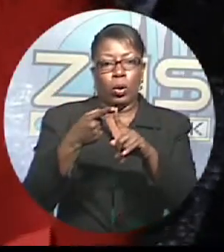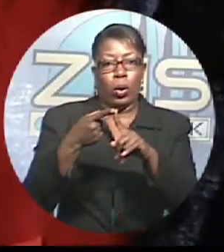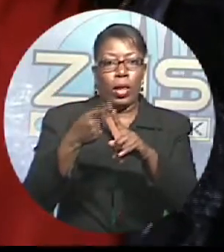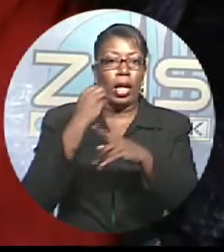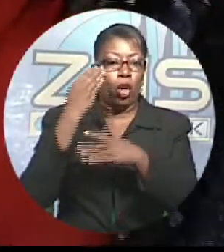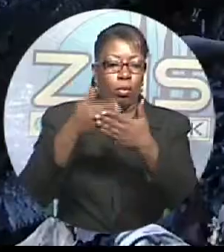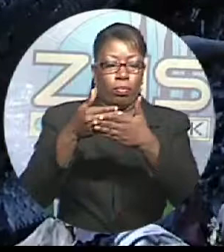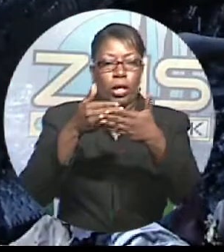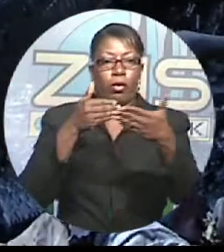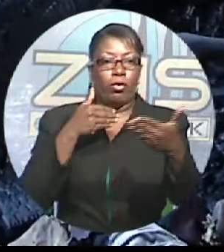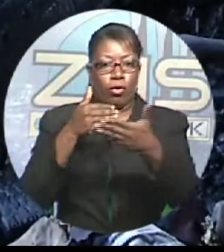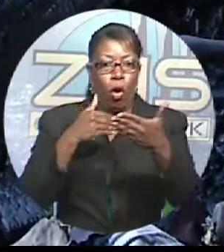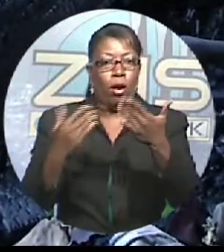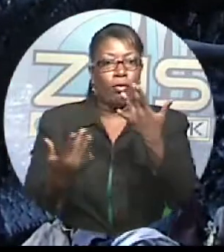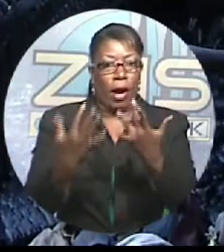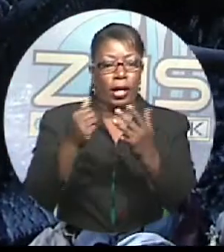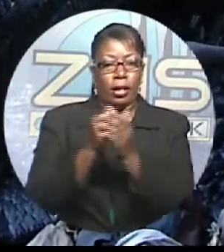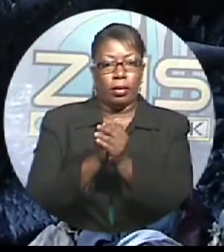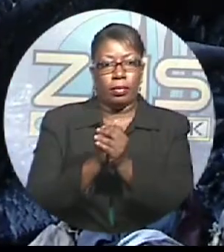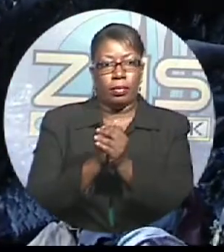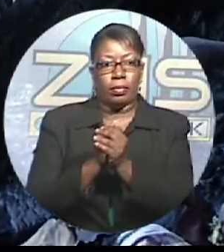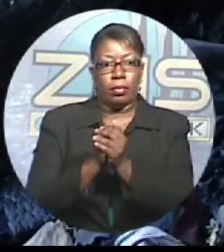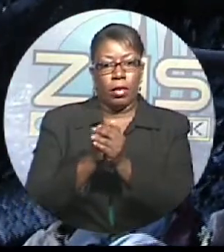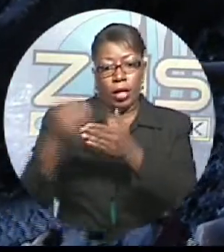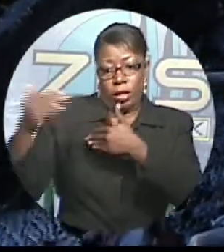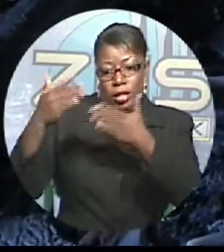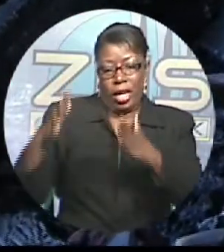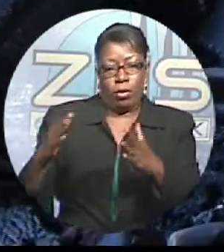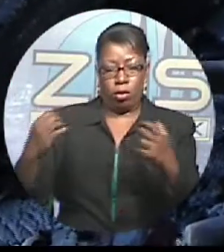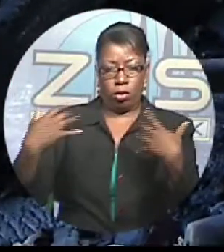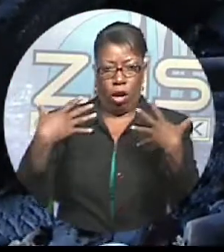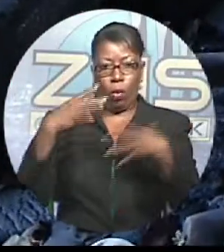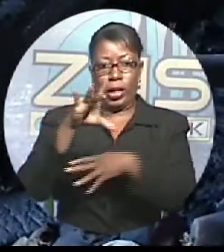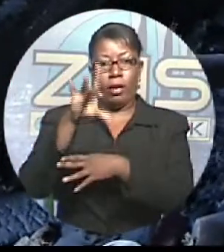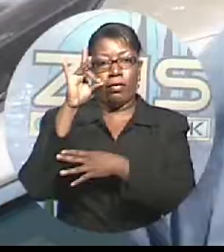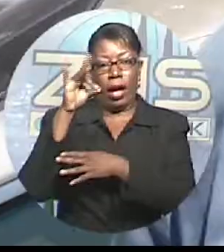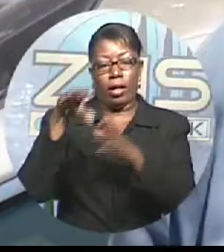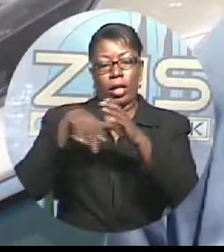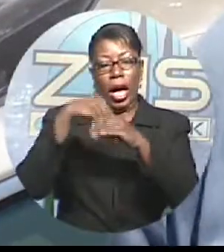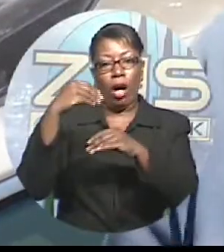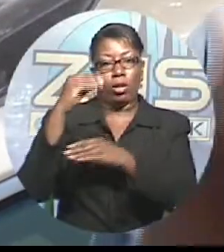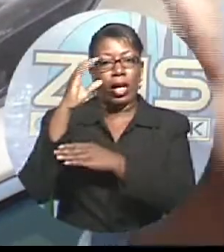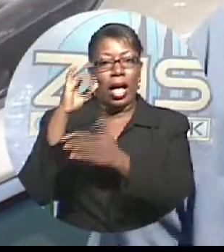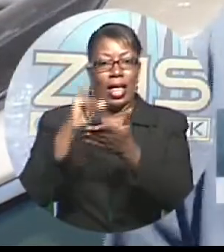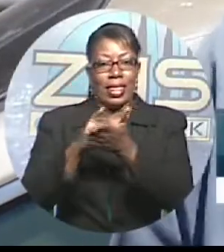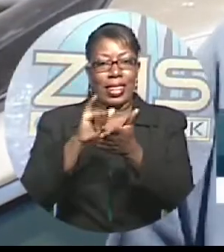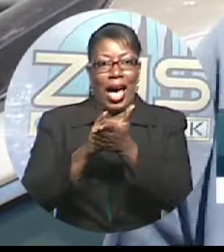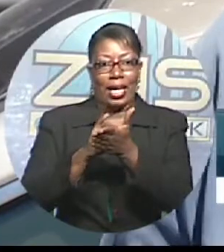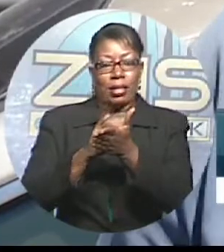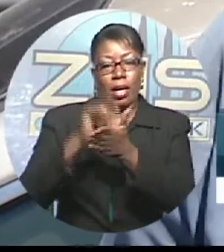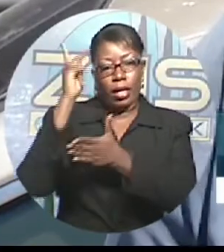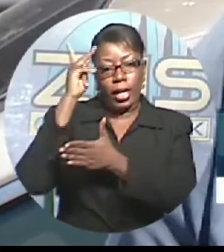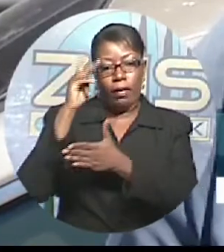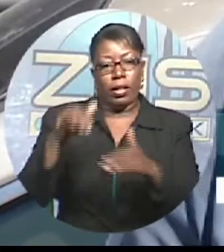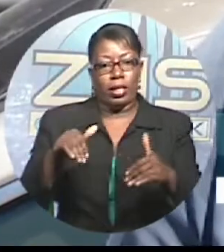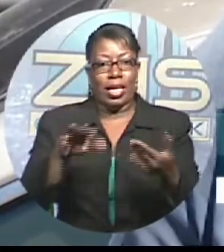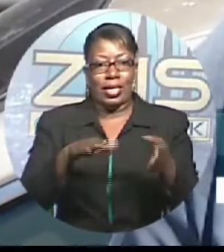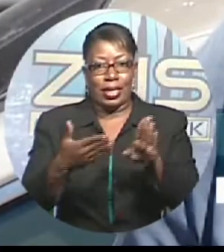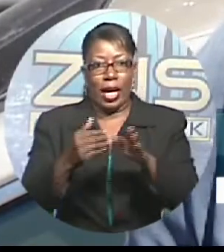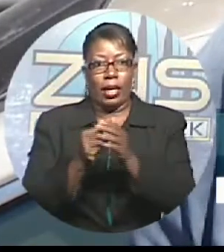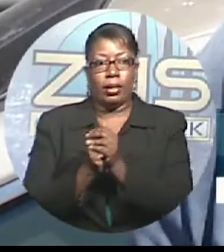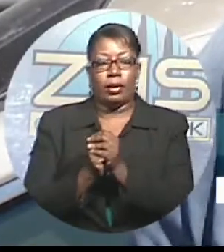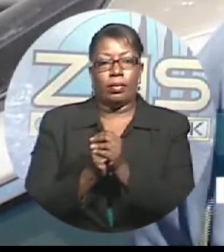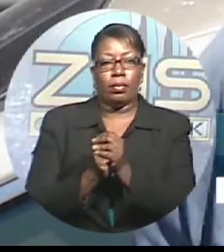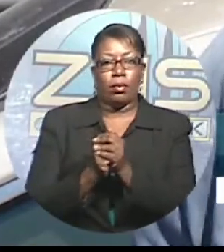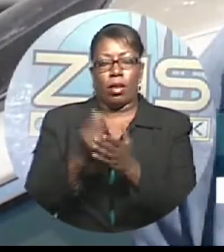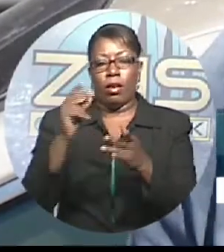Nearby residents were shocked to learn of Kevin Young's death. And I saw the flames, you know, bellowing from out the peak of the roof there. And so I